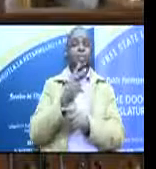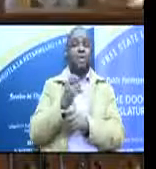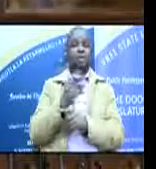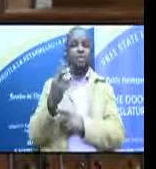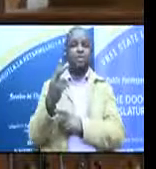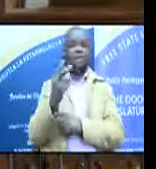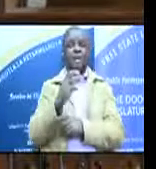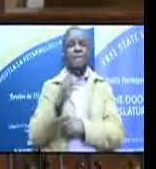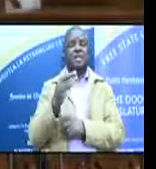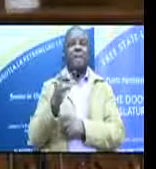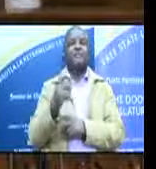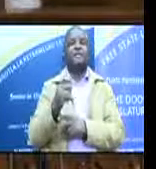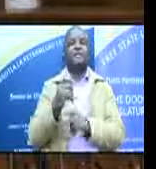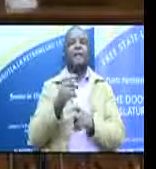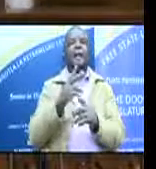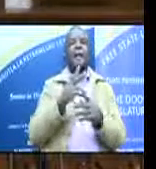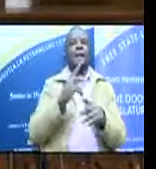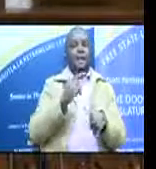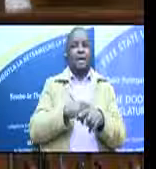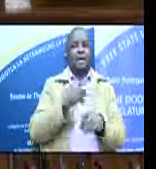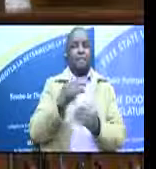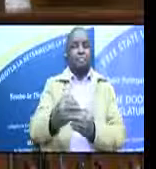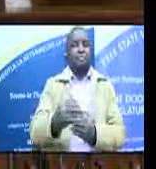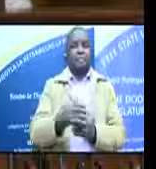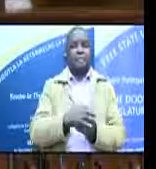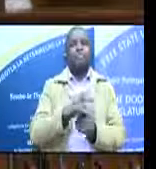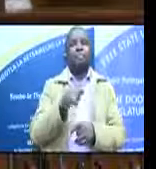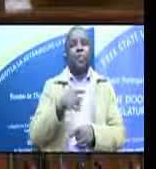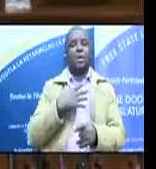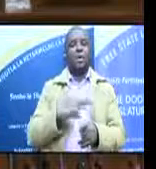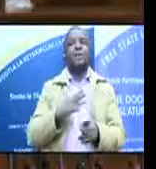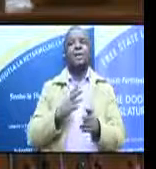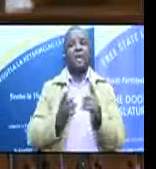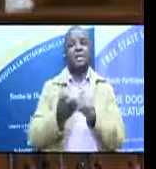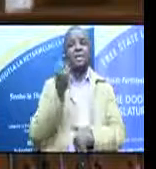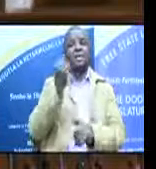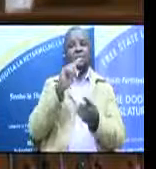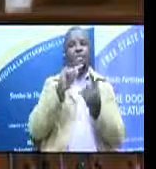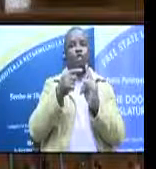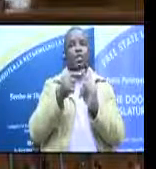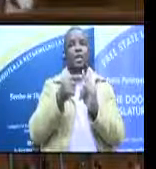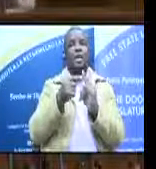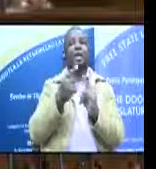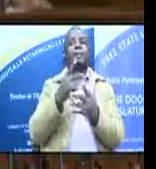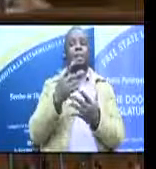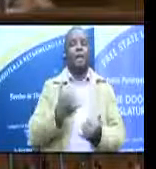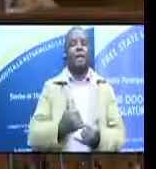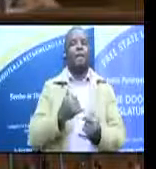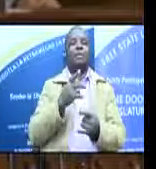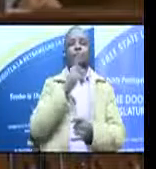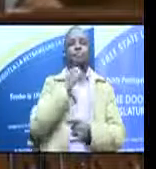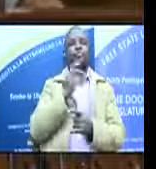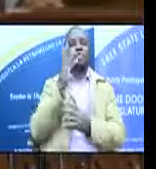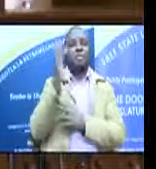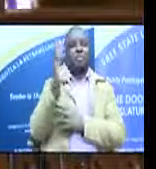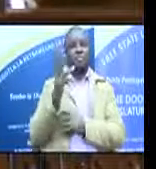MTF period commits to contribute towards the realization of this vision through the tabling of this